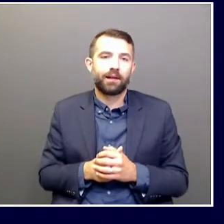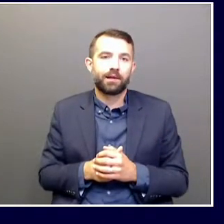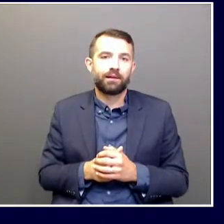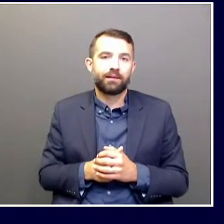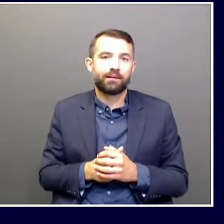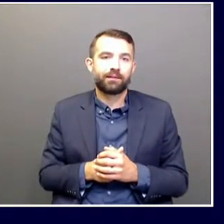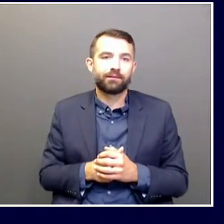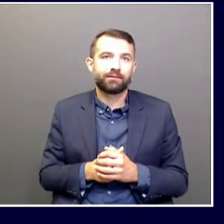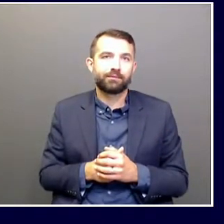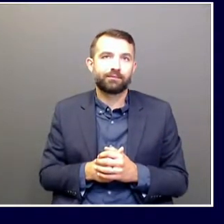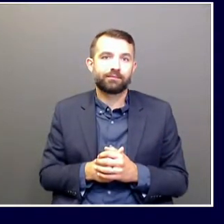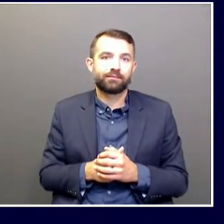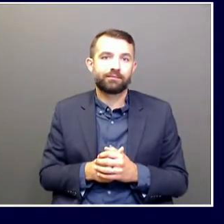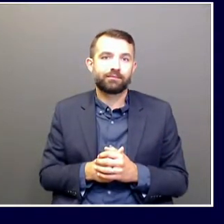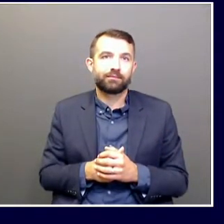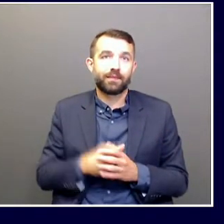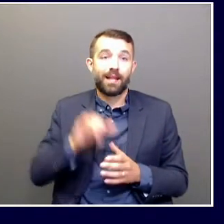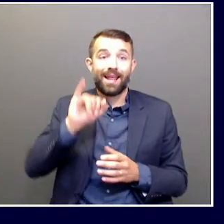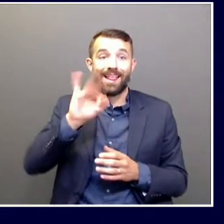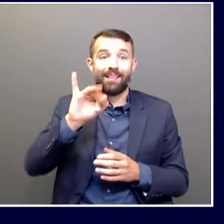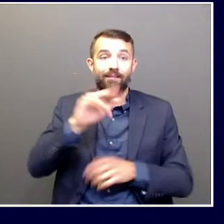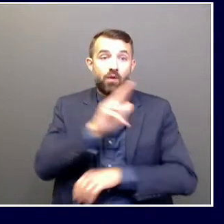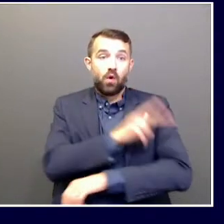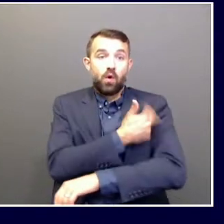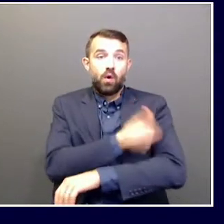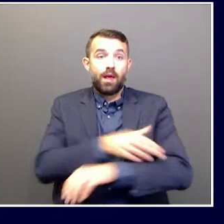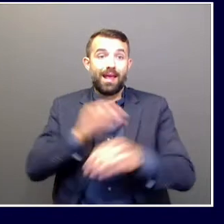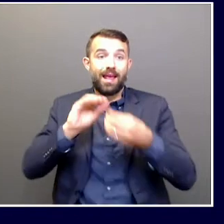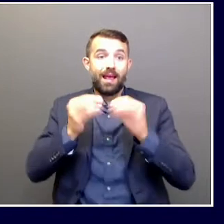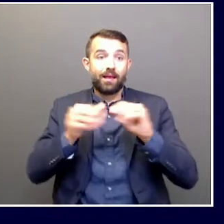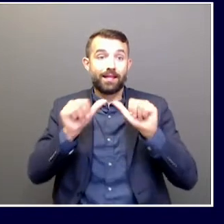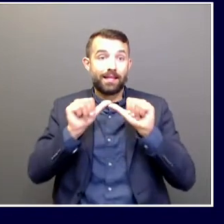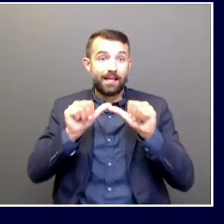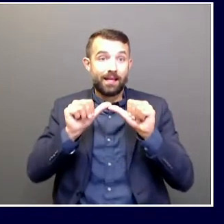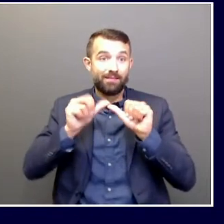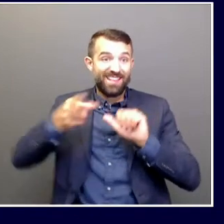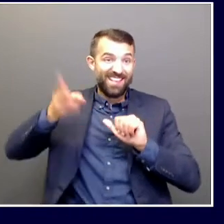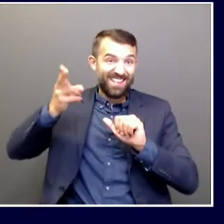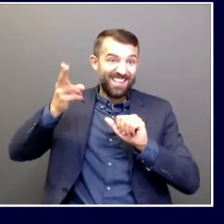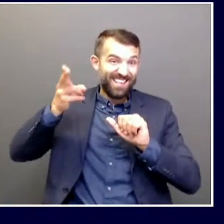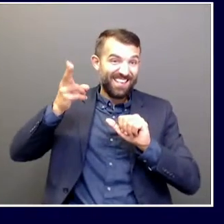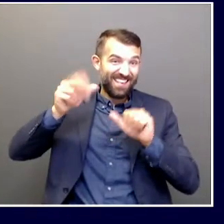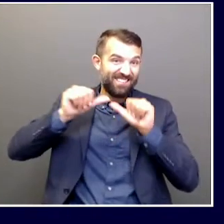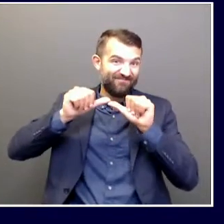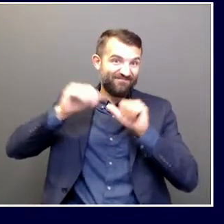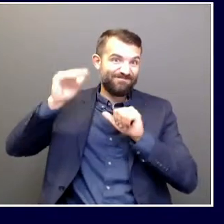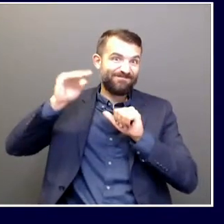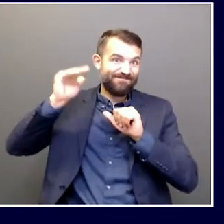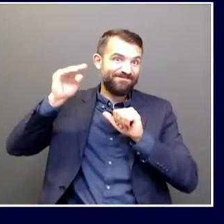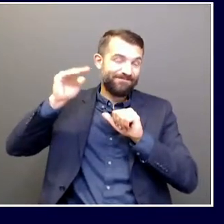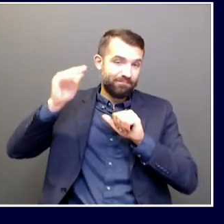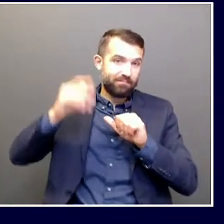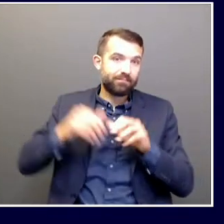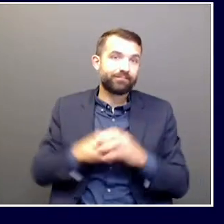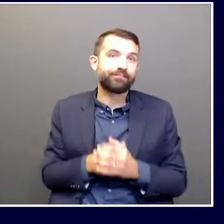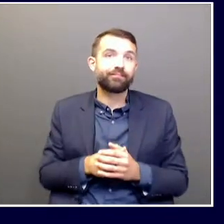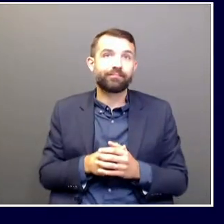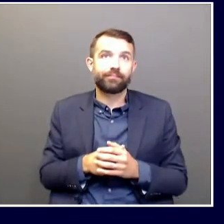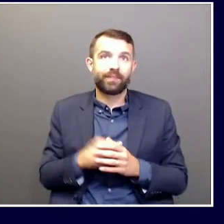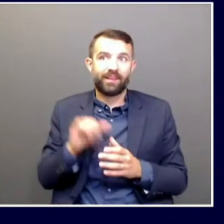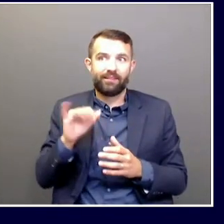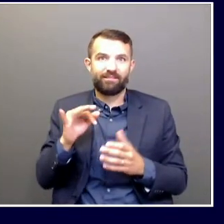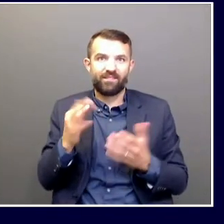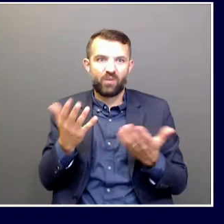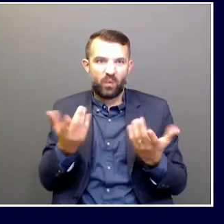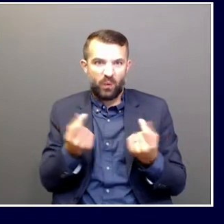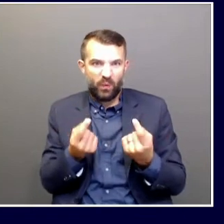if hospitalizations stay this high, in your opinion, what's at stake here? I'm not